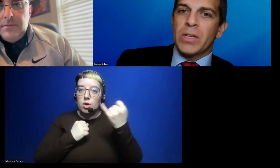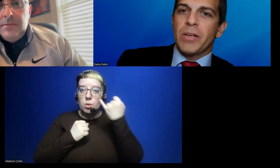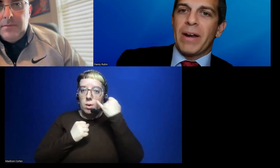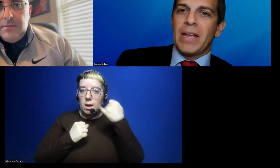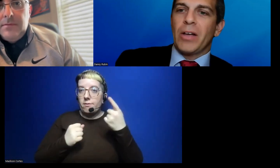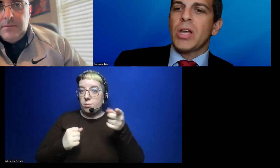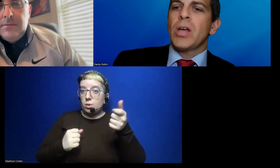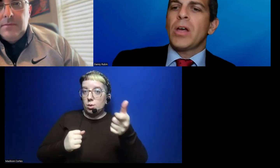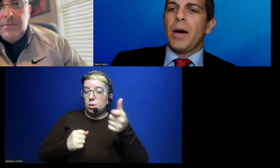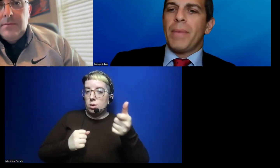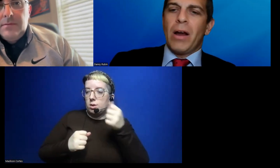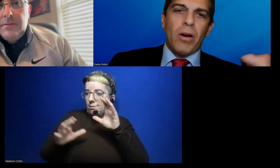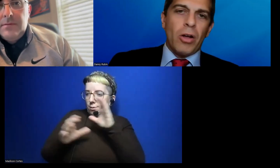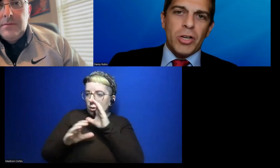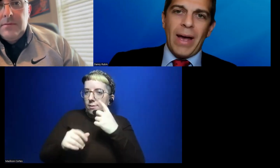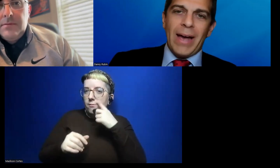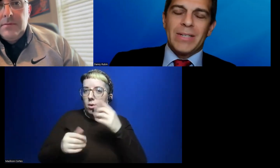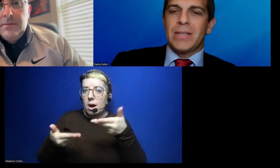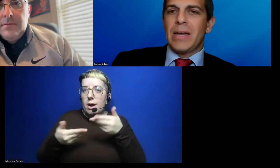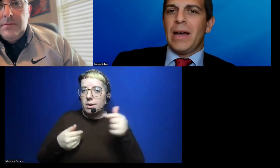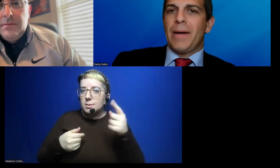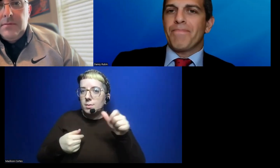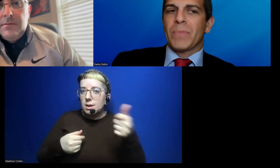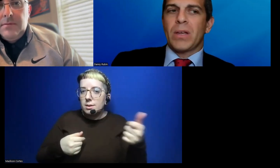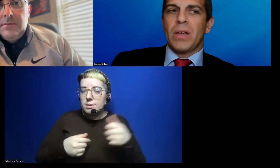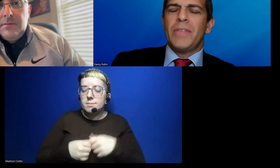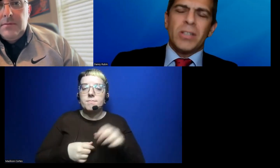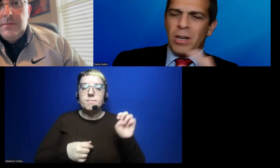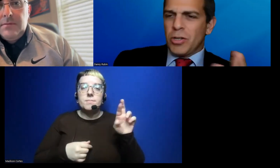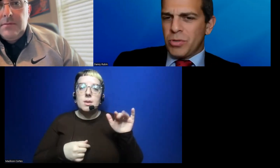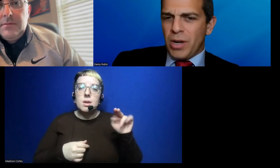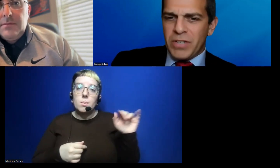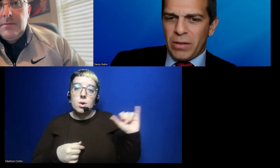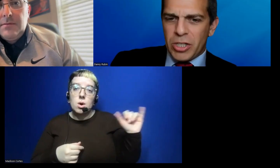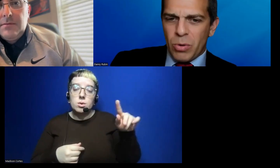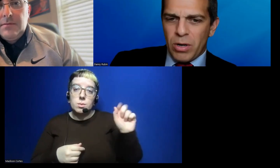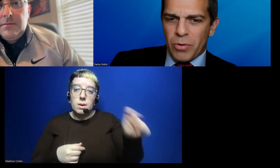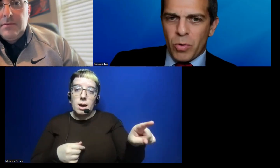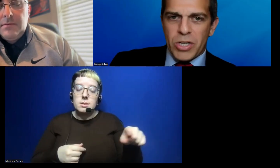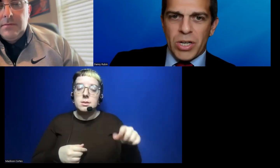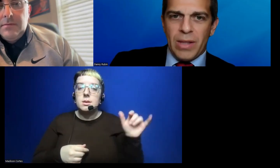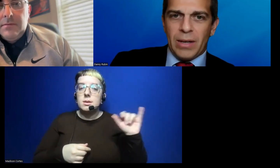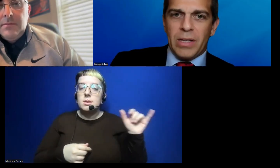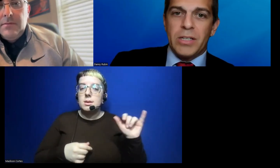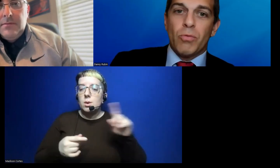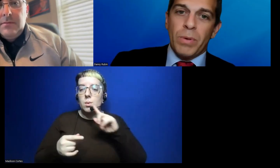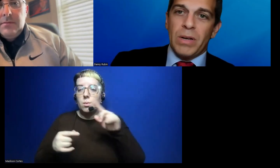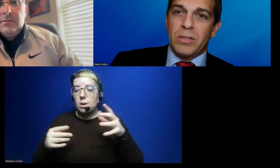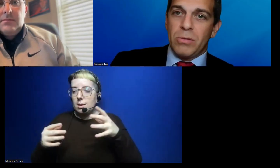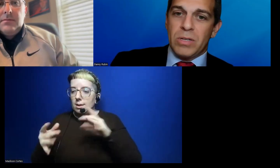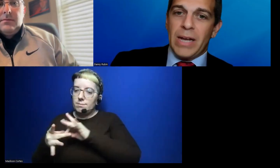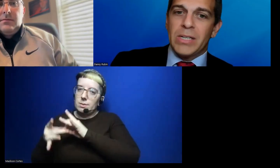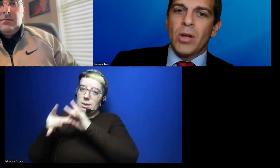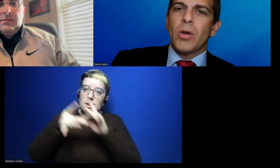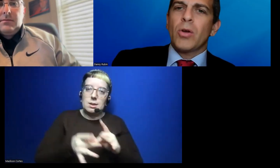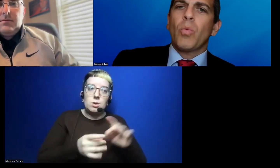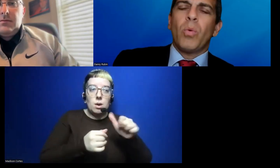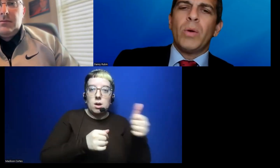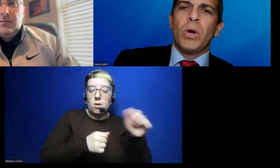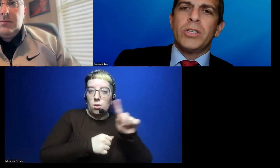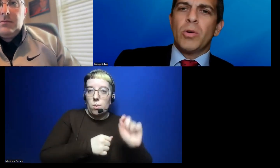hire somebody else. Aaron also asked, and this can also dovetail into another question that Lindsay Rubin students